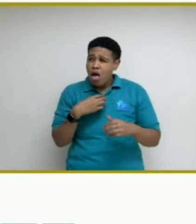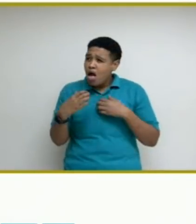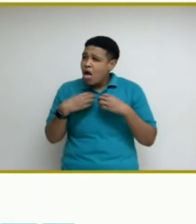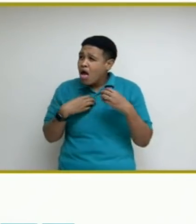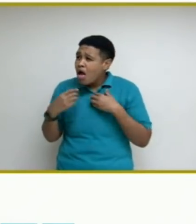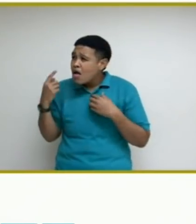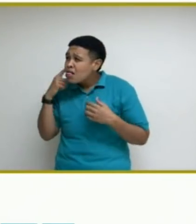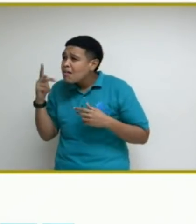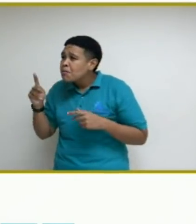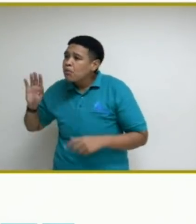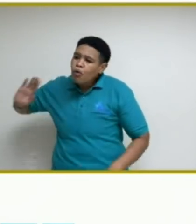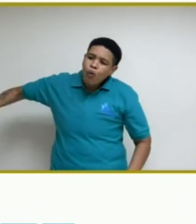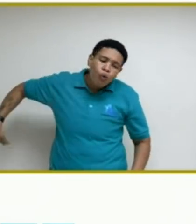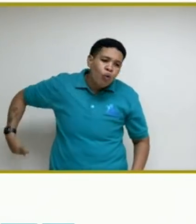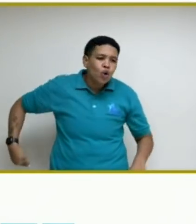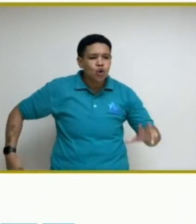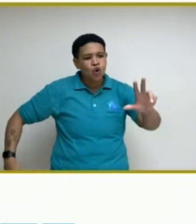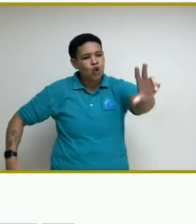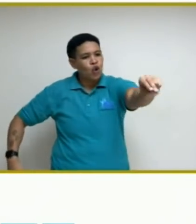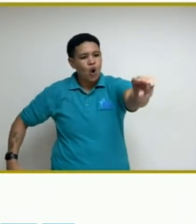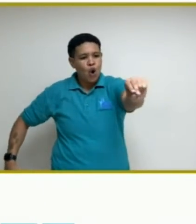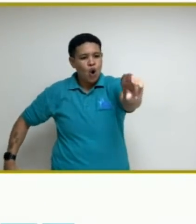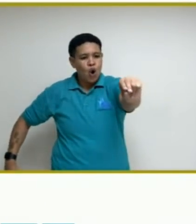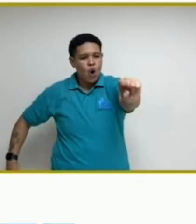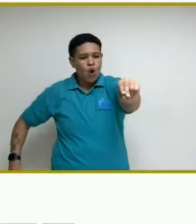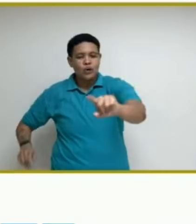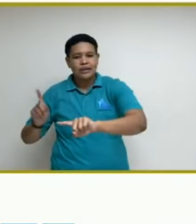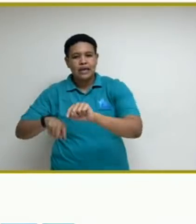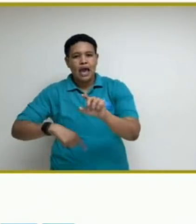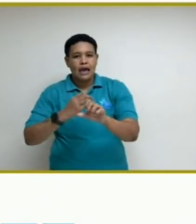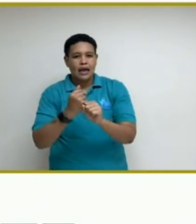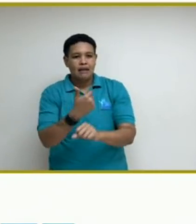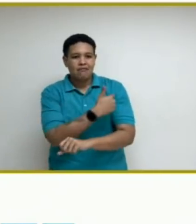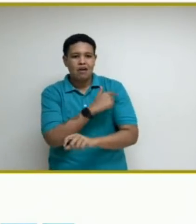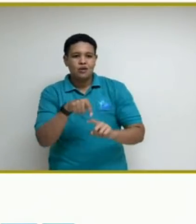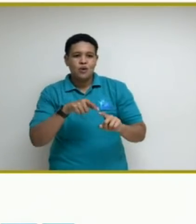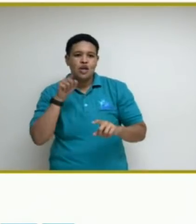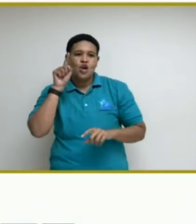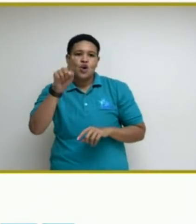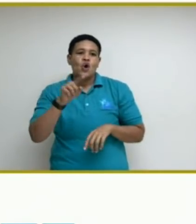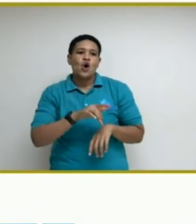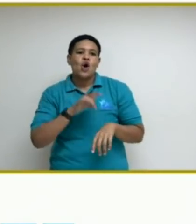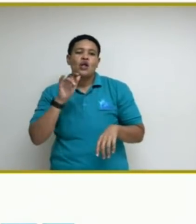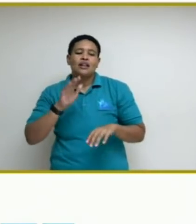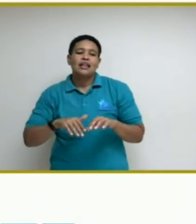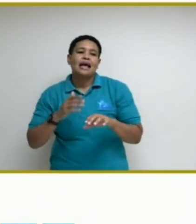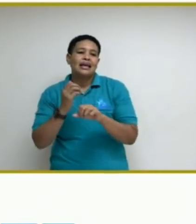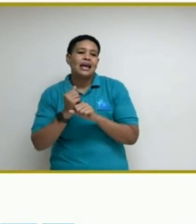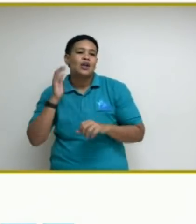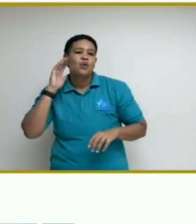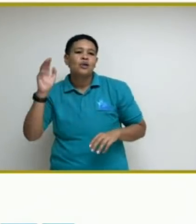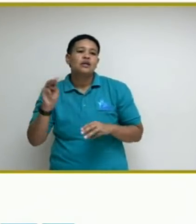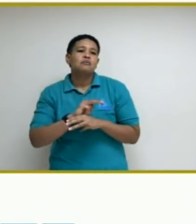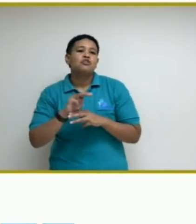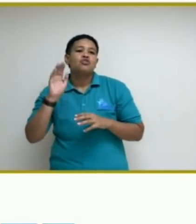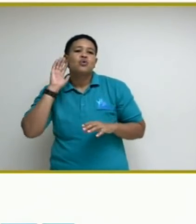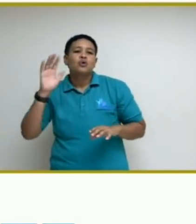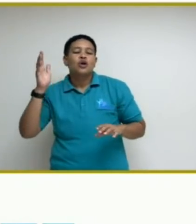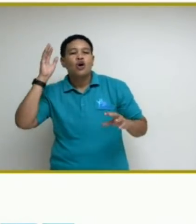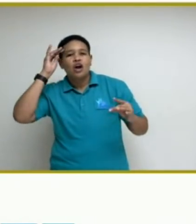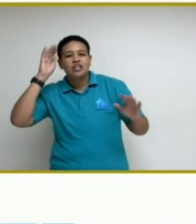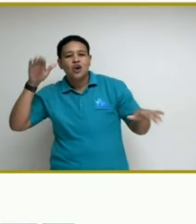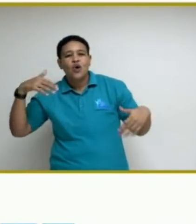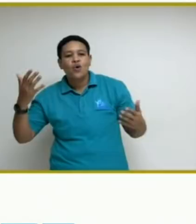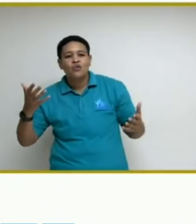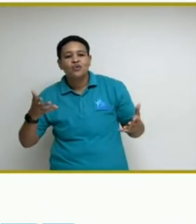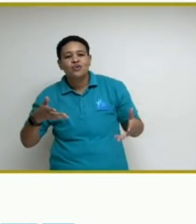people being turned away or told no, they can't get vaxxed when they went earlier than due, will the ministry now reconsider and